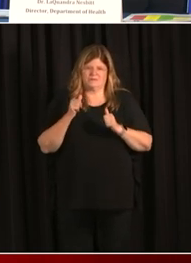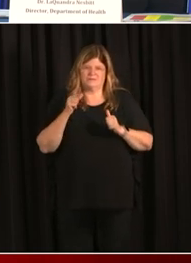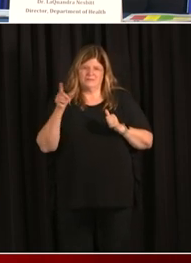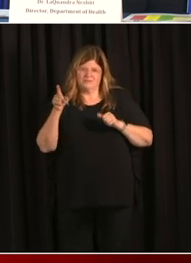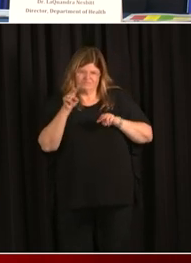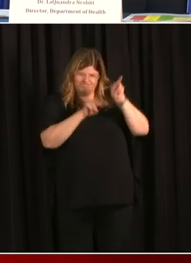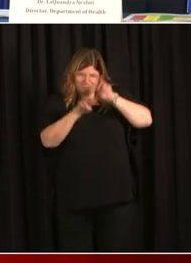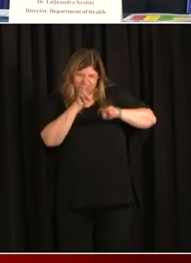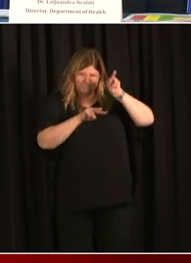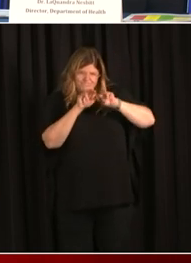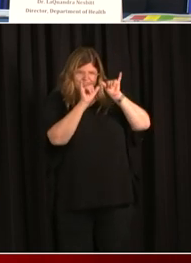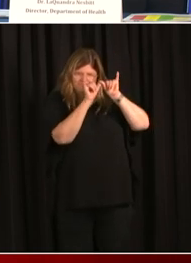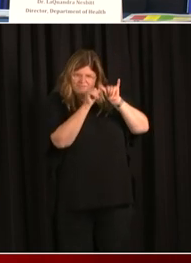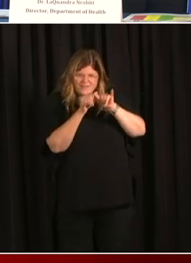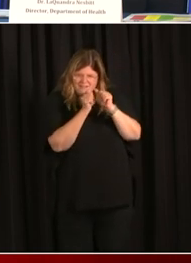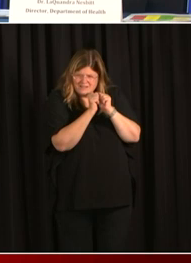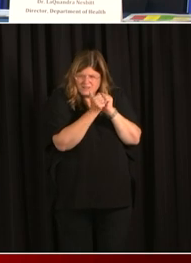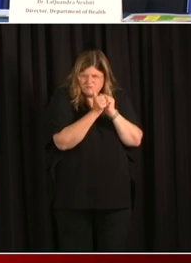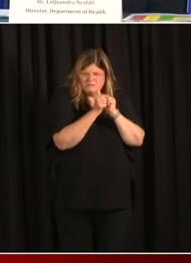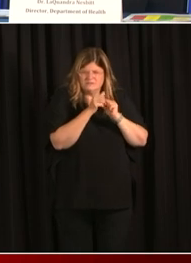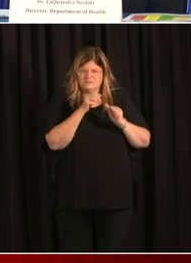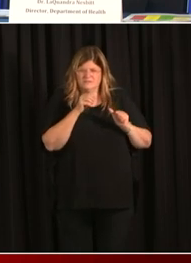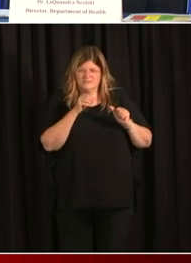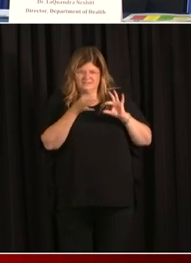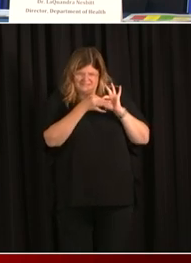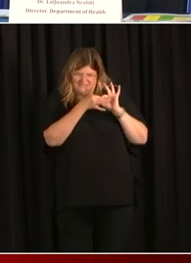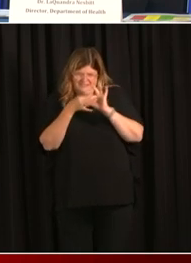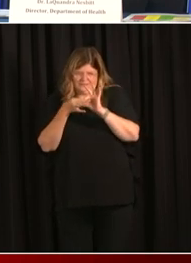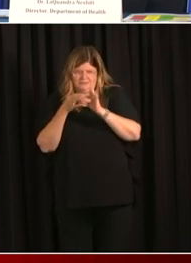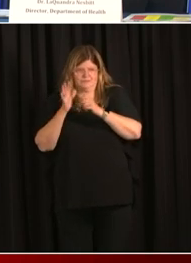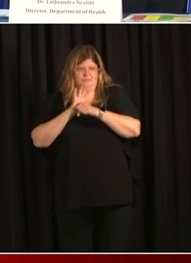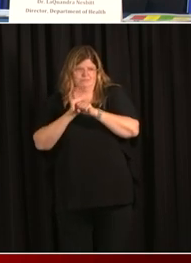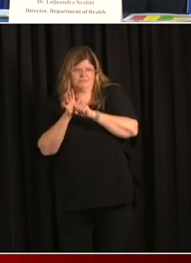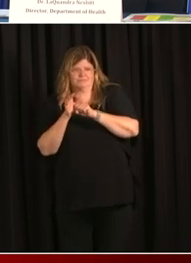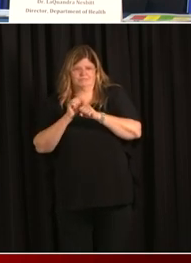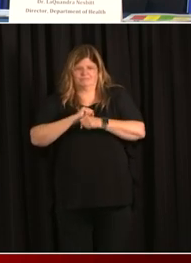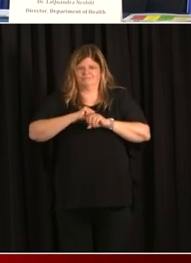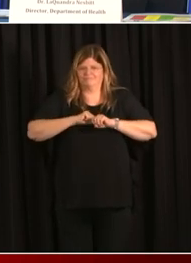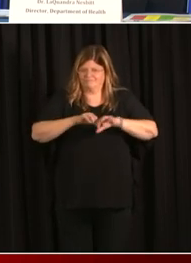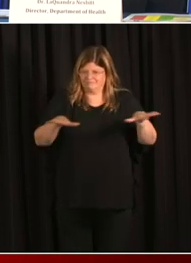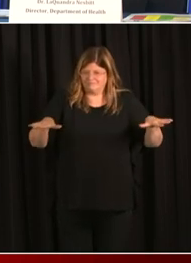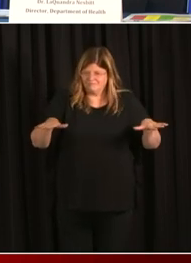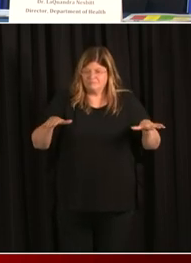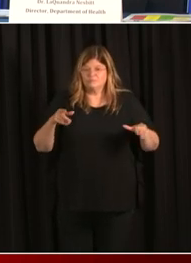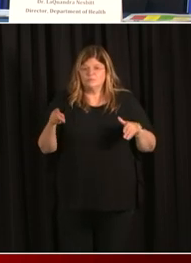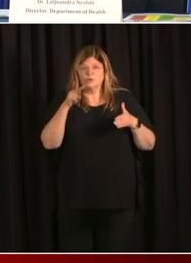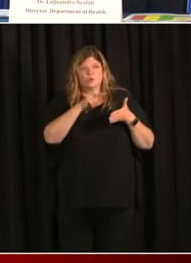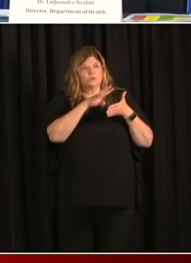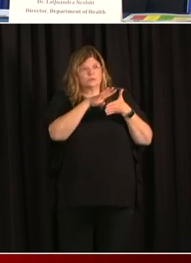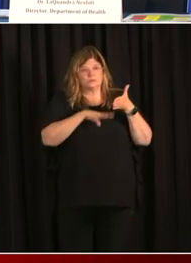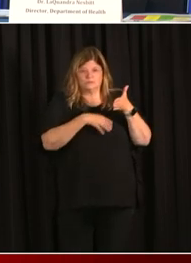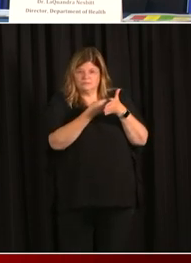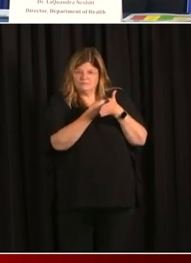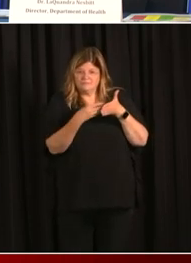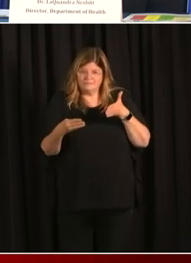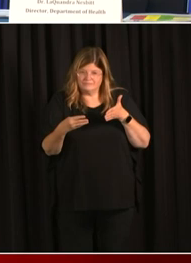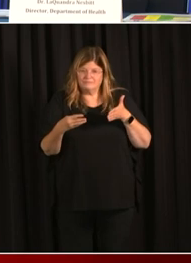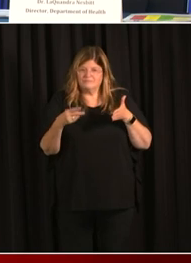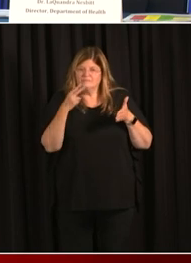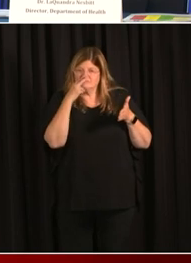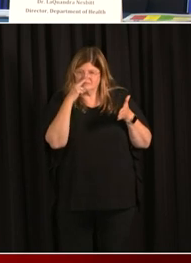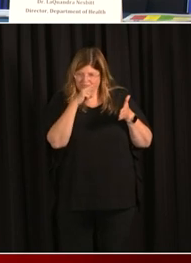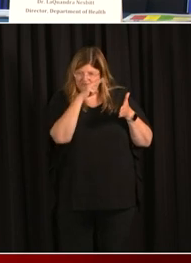relative to the pandemic. So you will see here on this chart that we have categories related to the level of